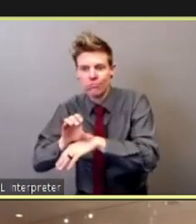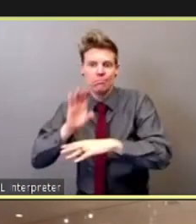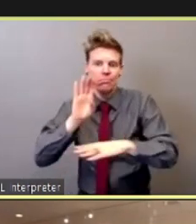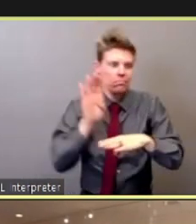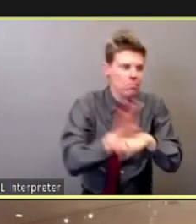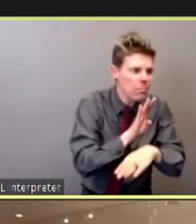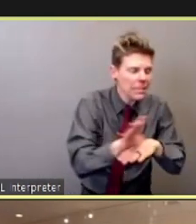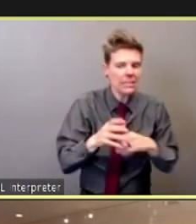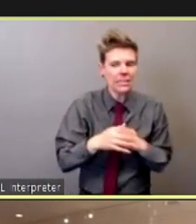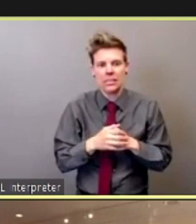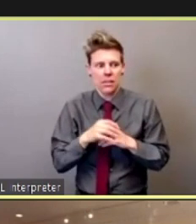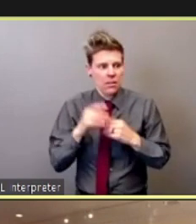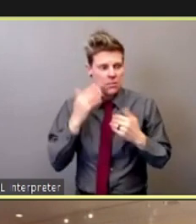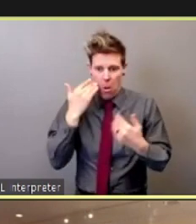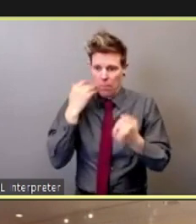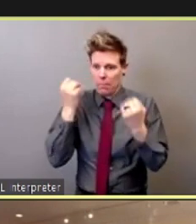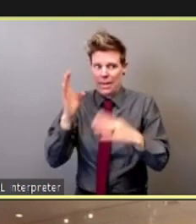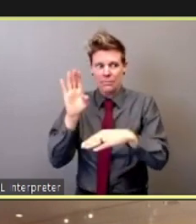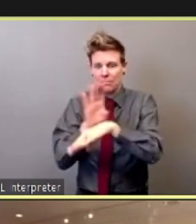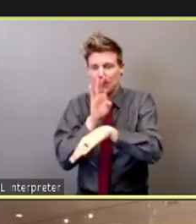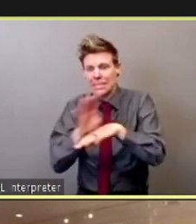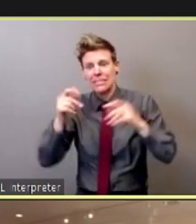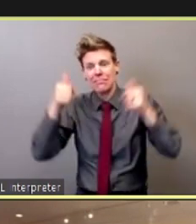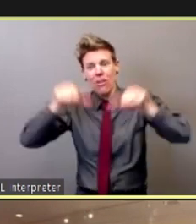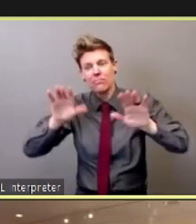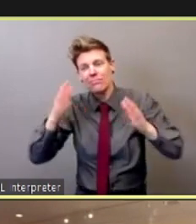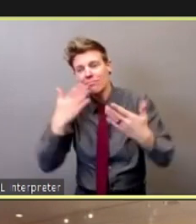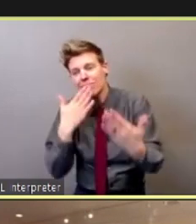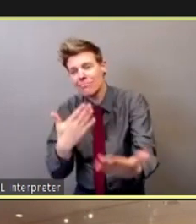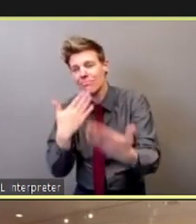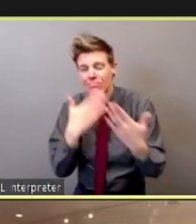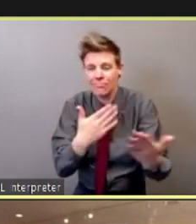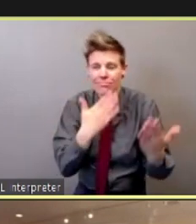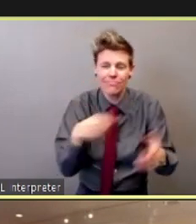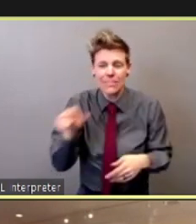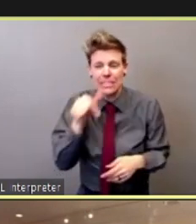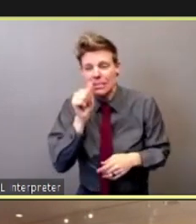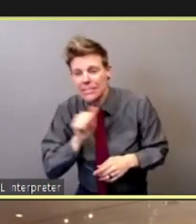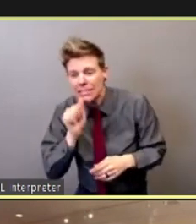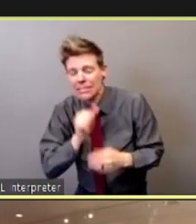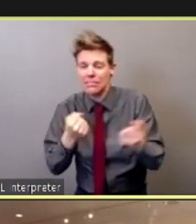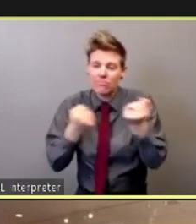Thank you, New Mexico businesses, for doing that. You can also get it at